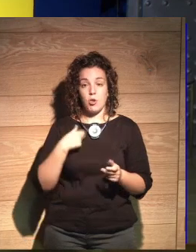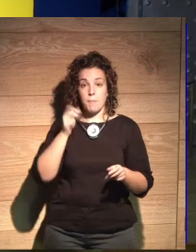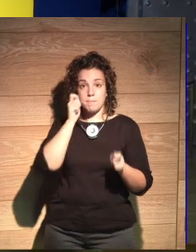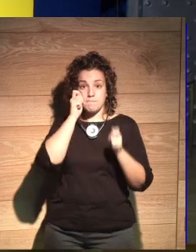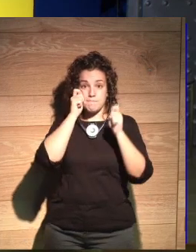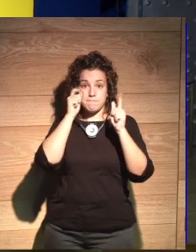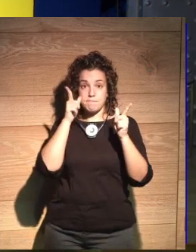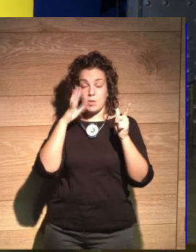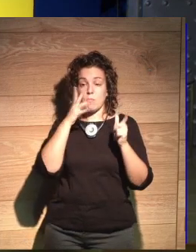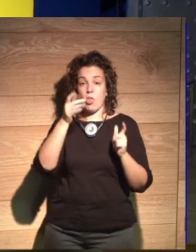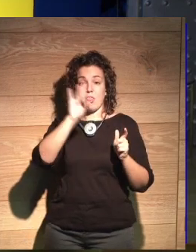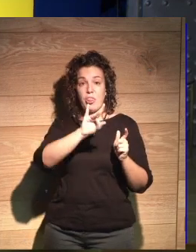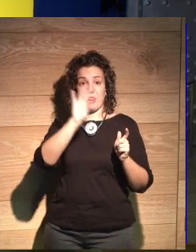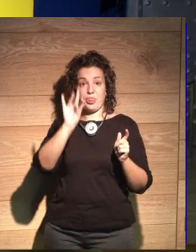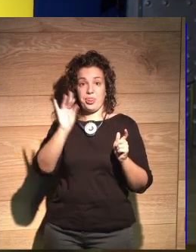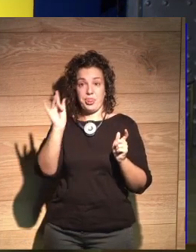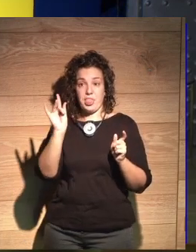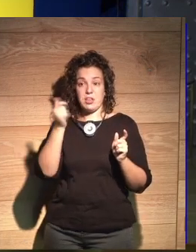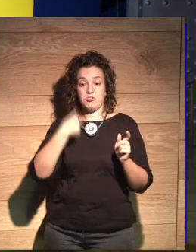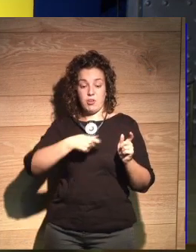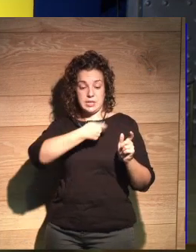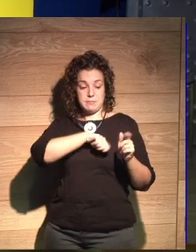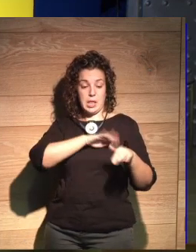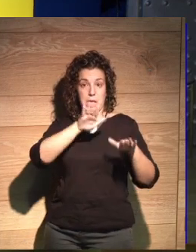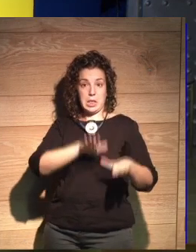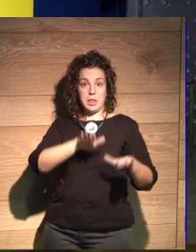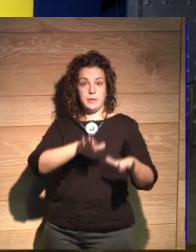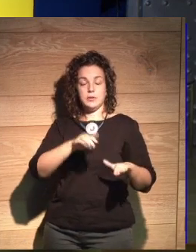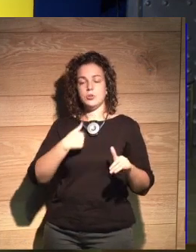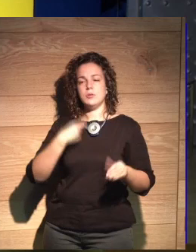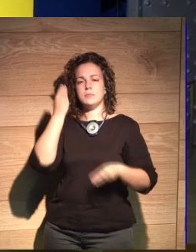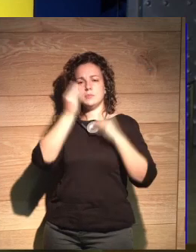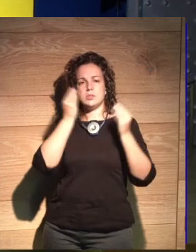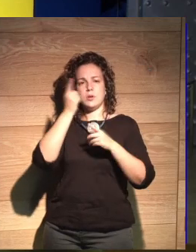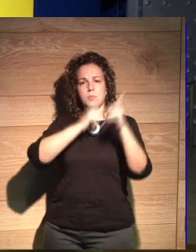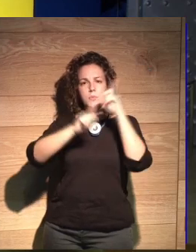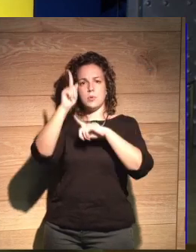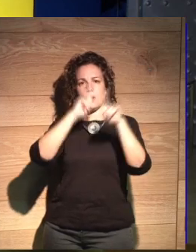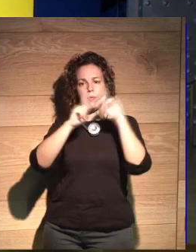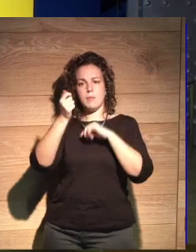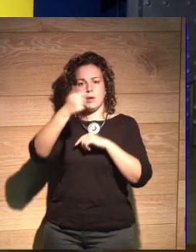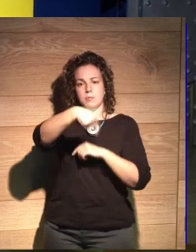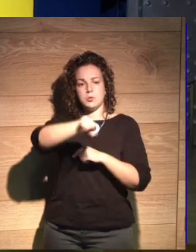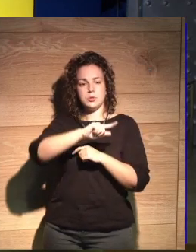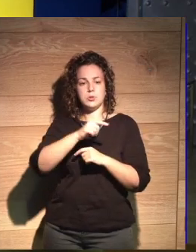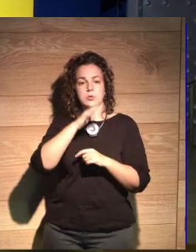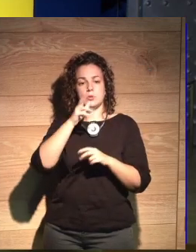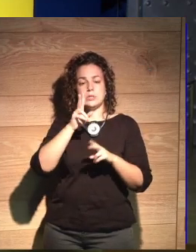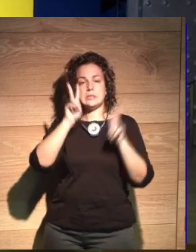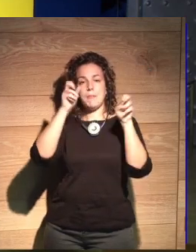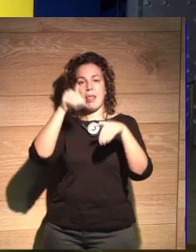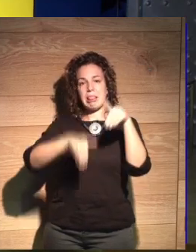told that your most acute problem today is the problem of Catalonia, the risk of secession